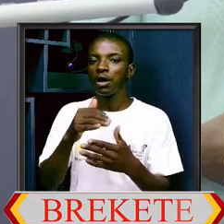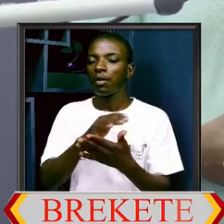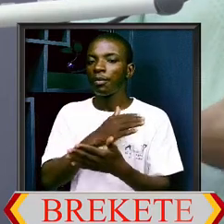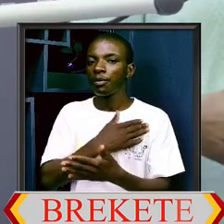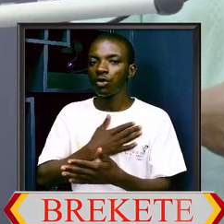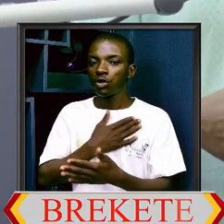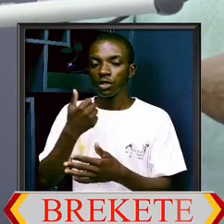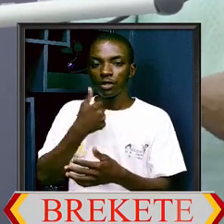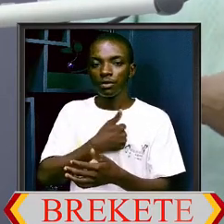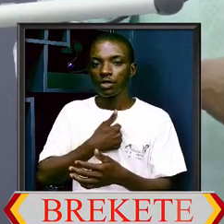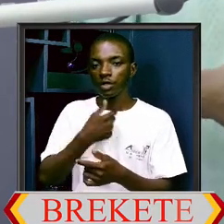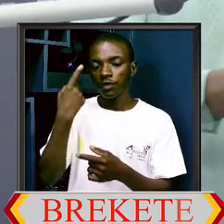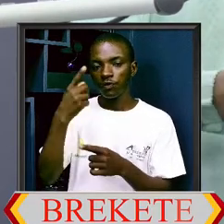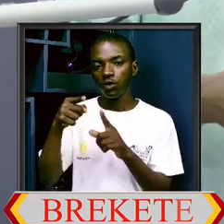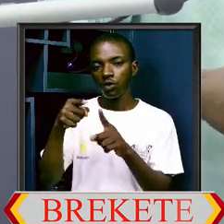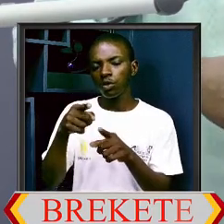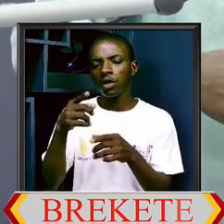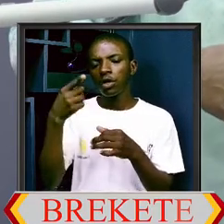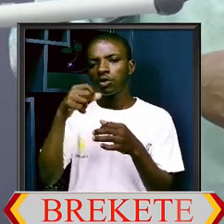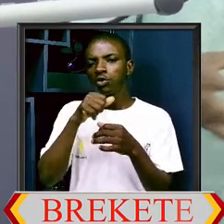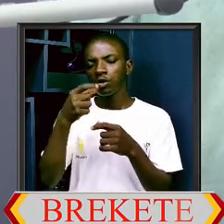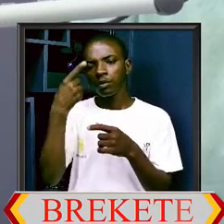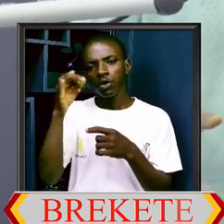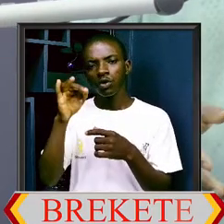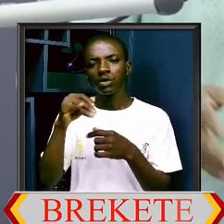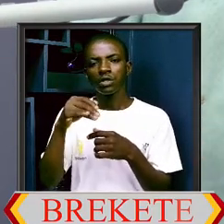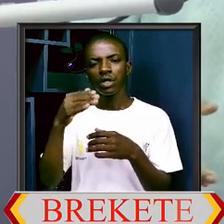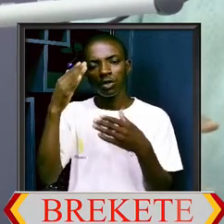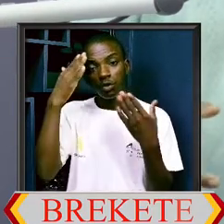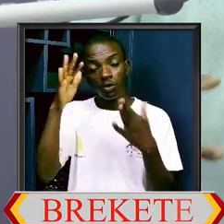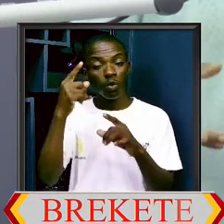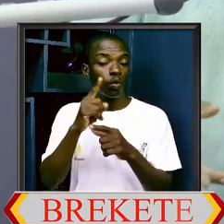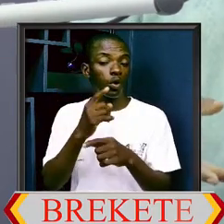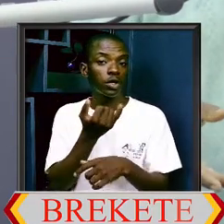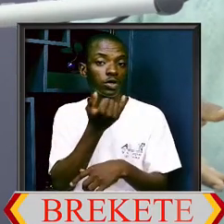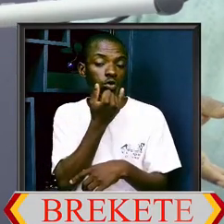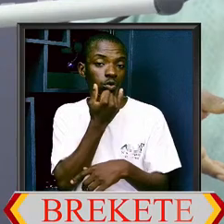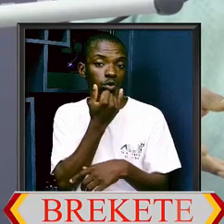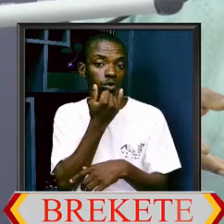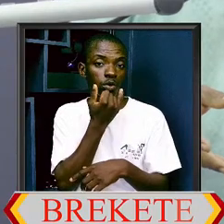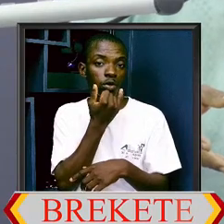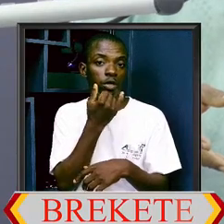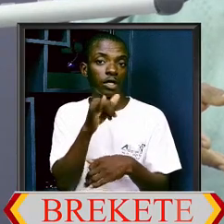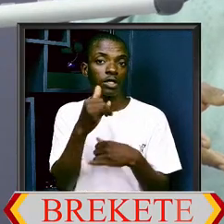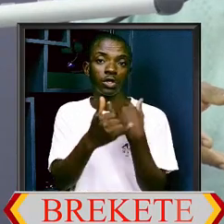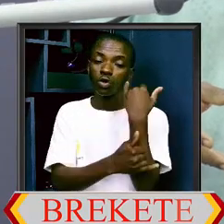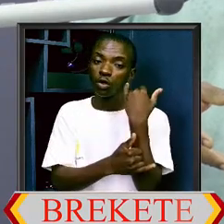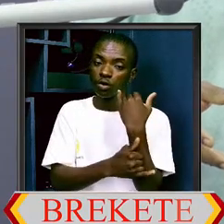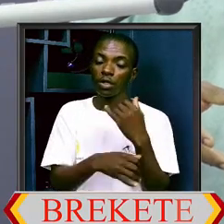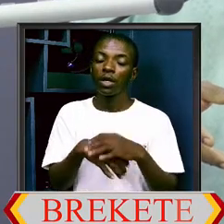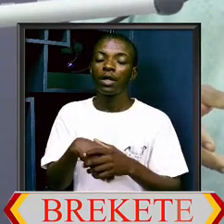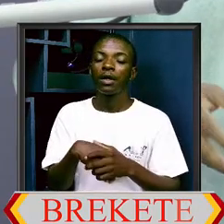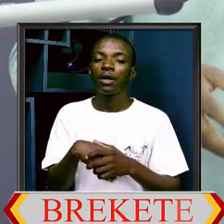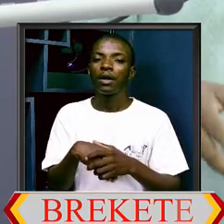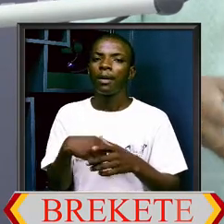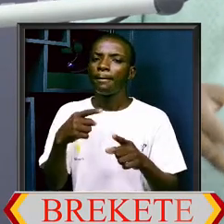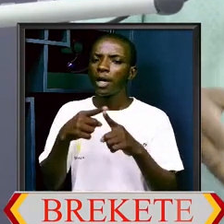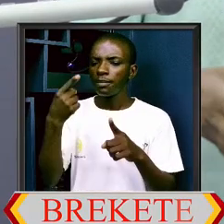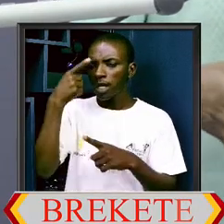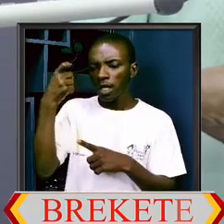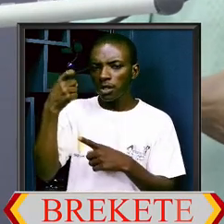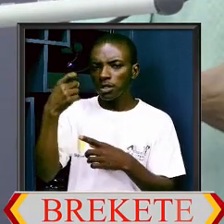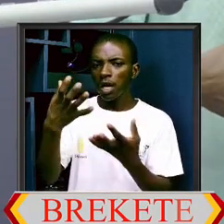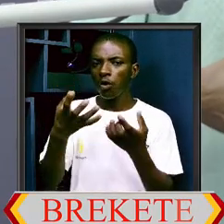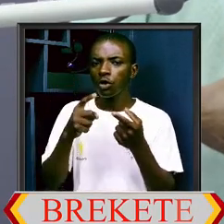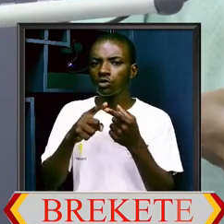to not because I know where Nigeria go wrong to as a country but